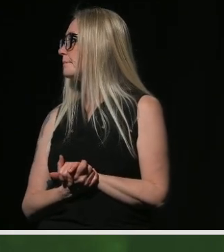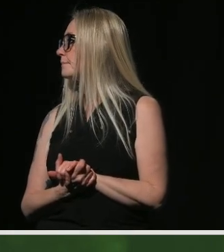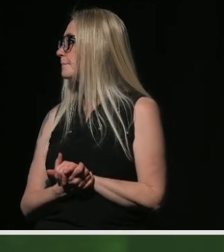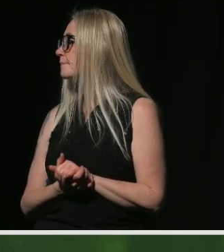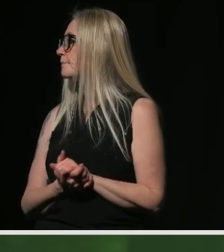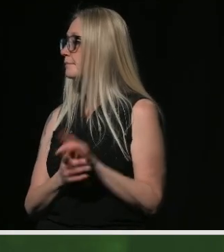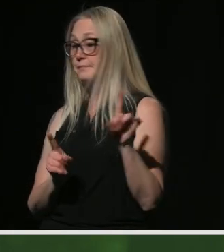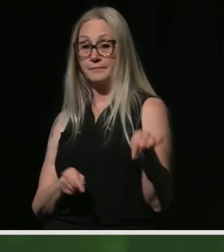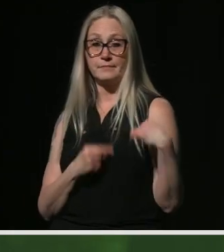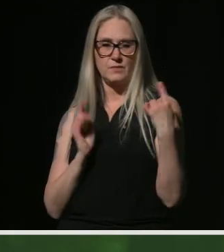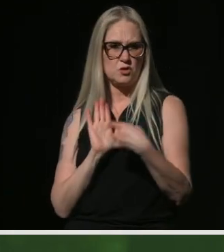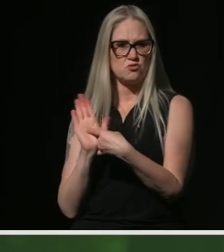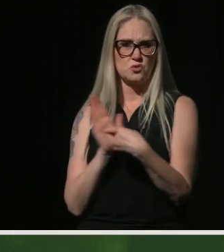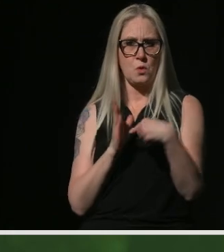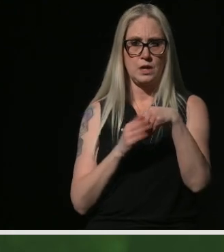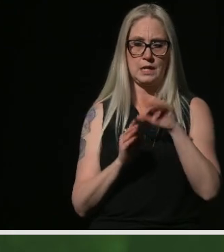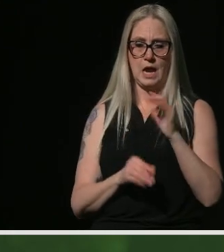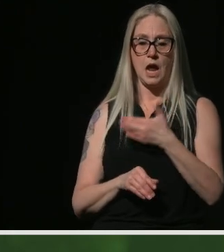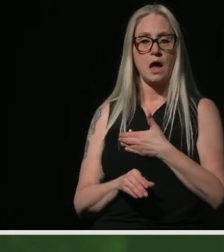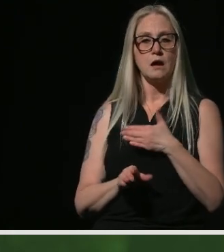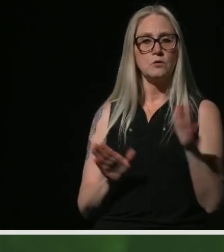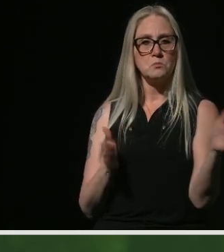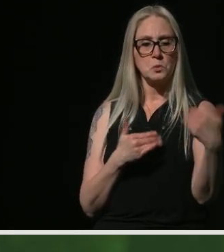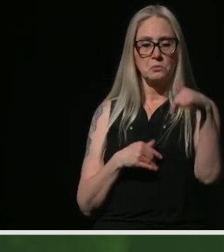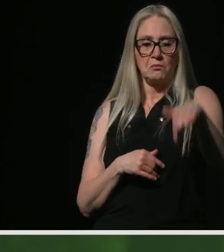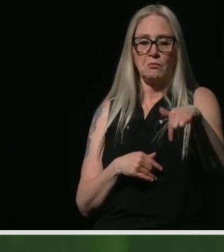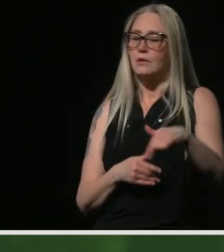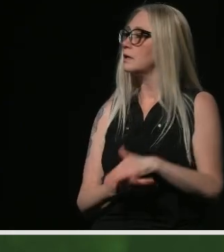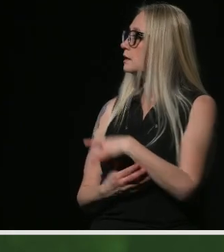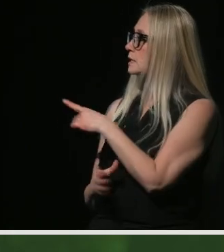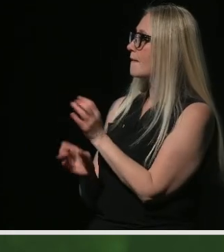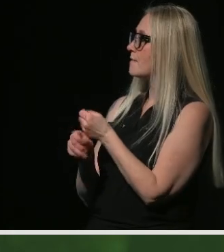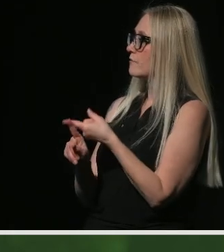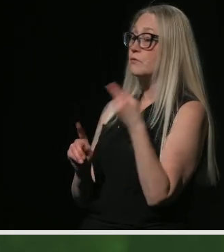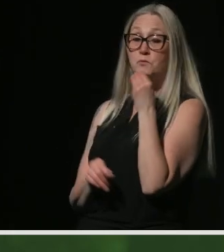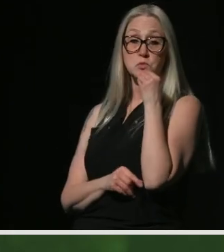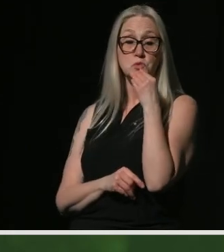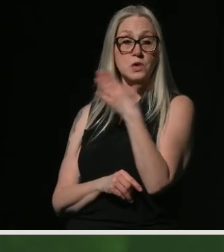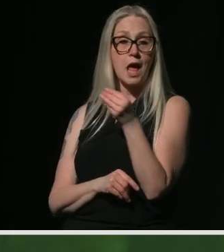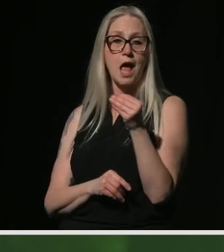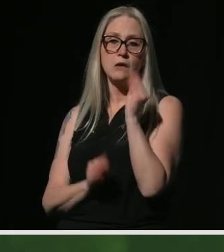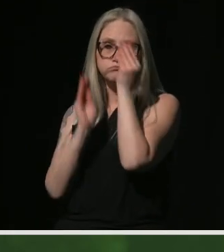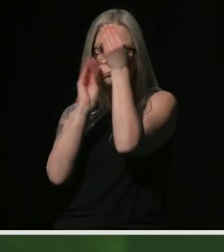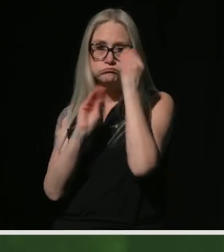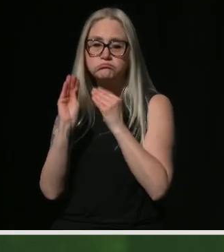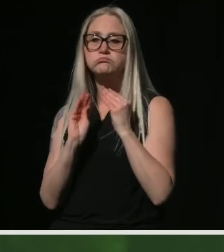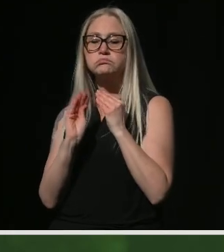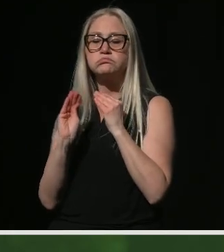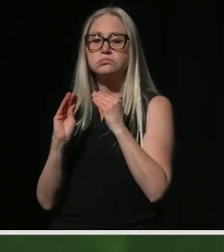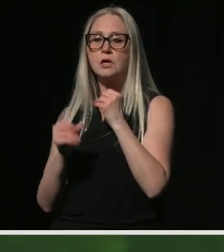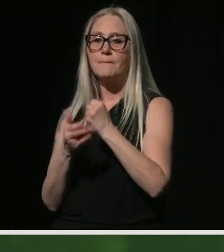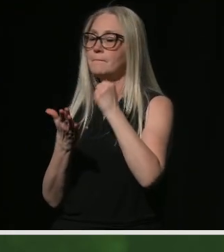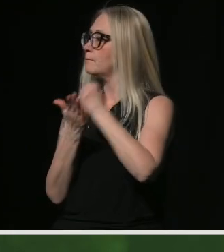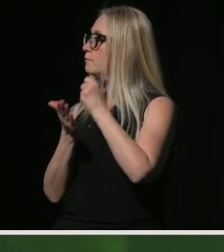This has been at our booth the last few days. This is made from food and cosmetic grade ingredients.